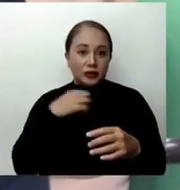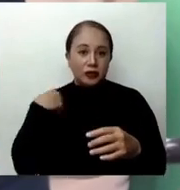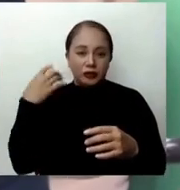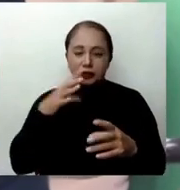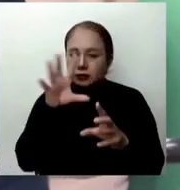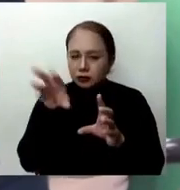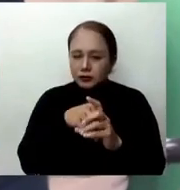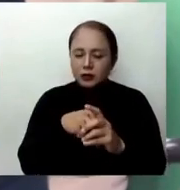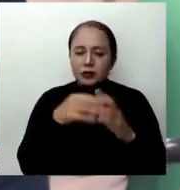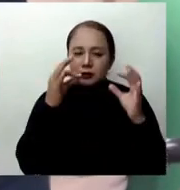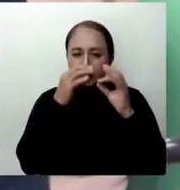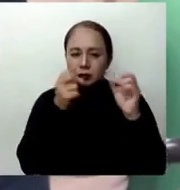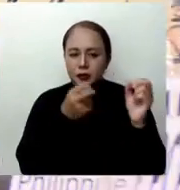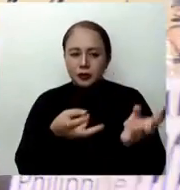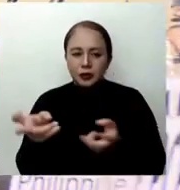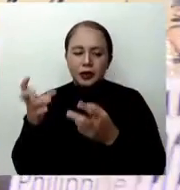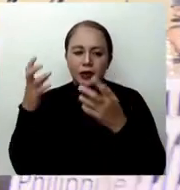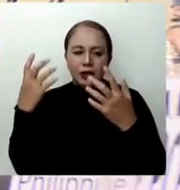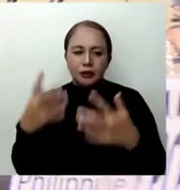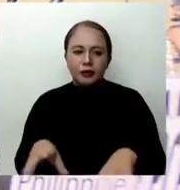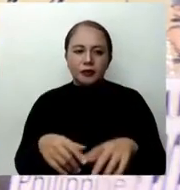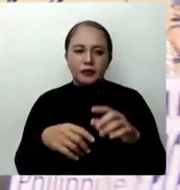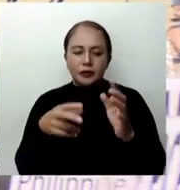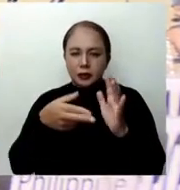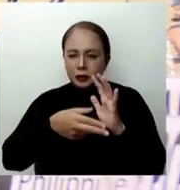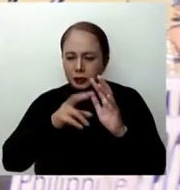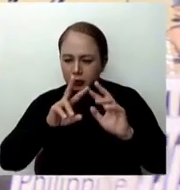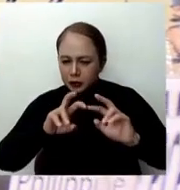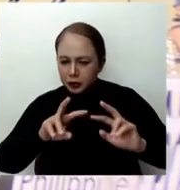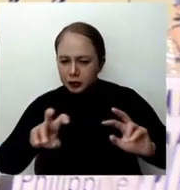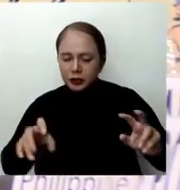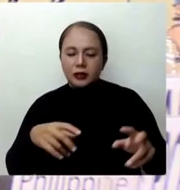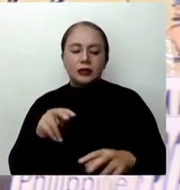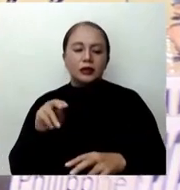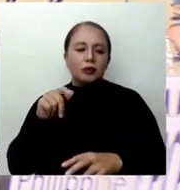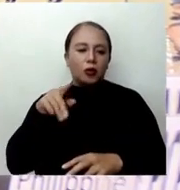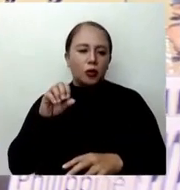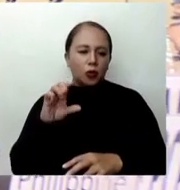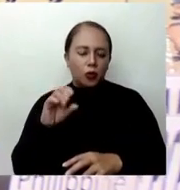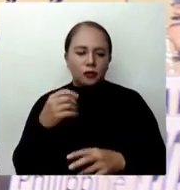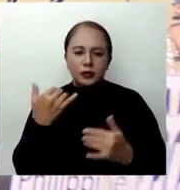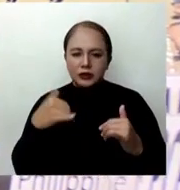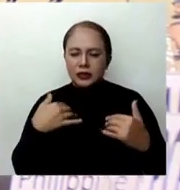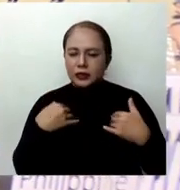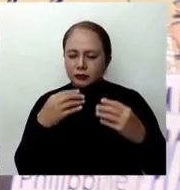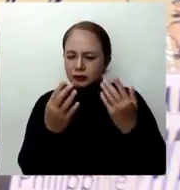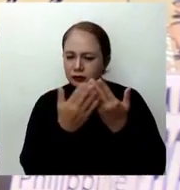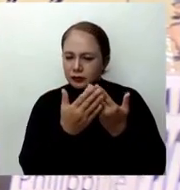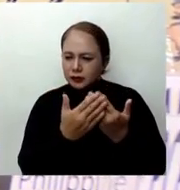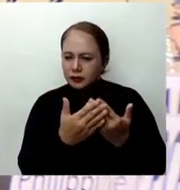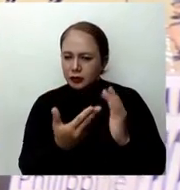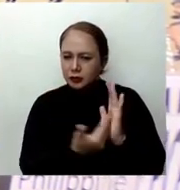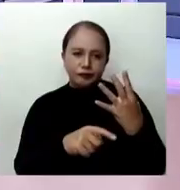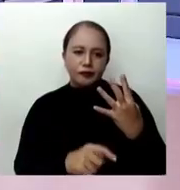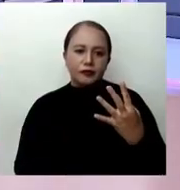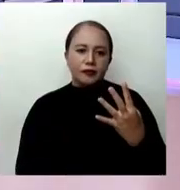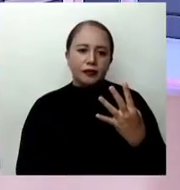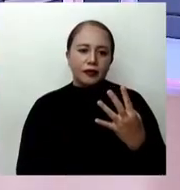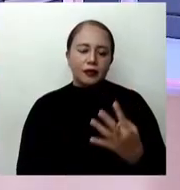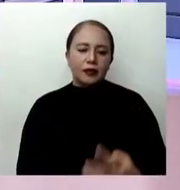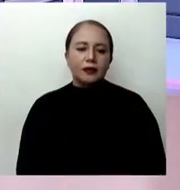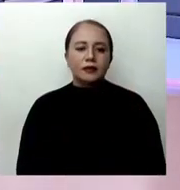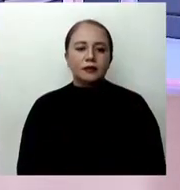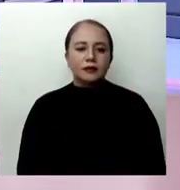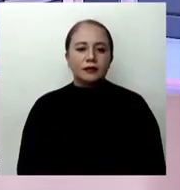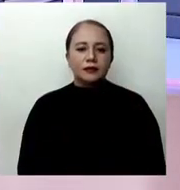trade after a sweeping review. The NAPOLCOM says it is still building up cases against them. The